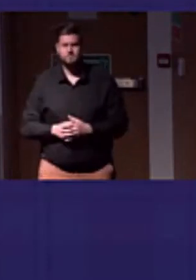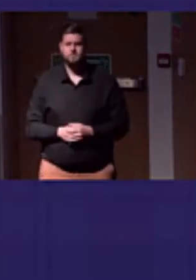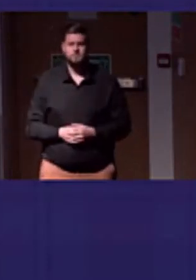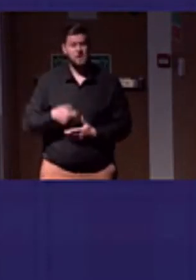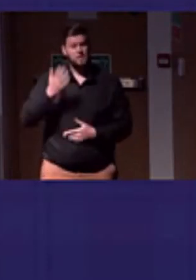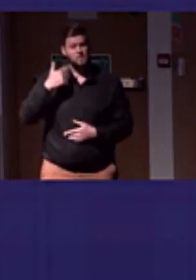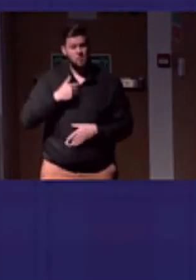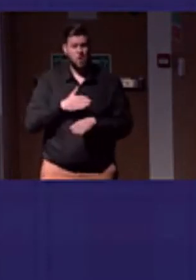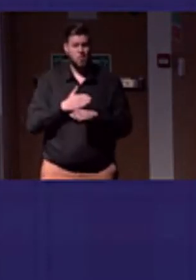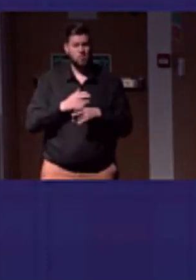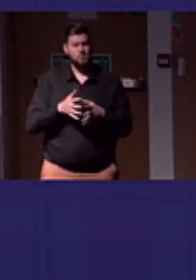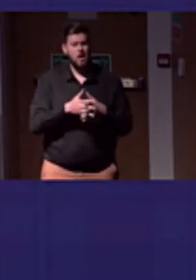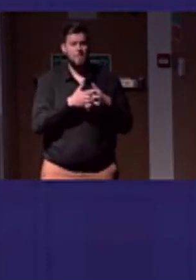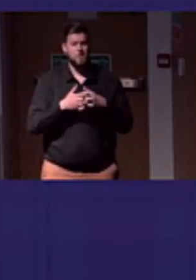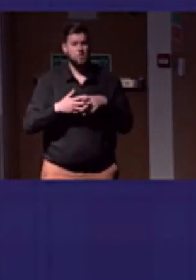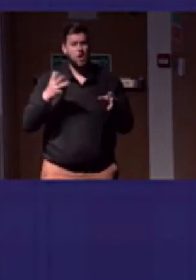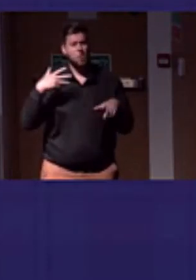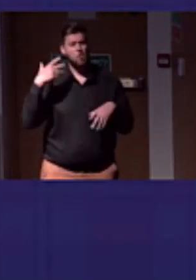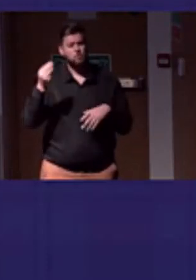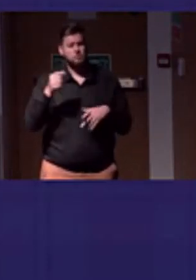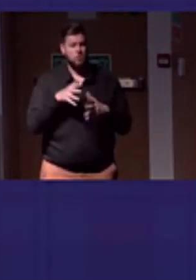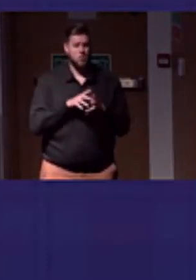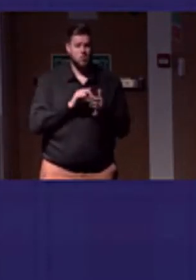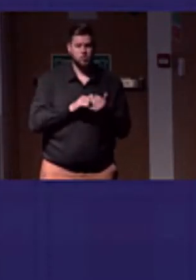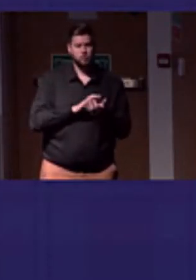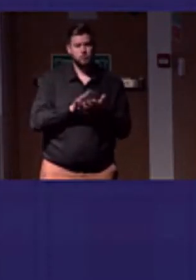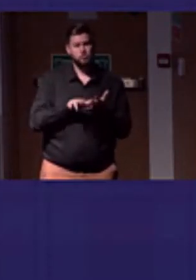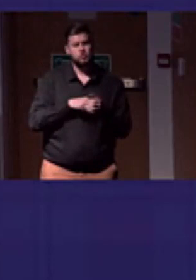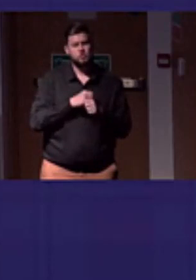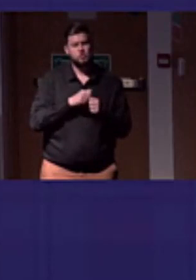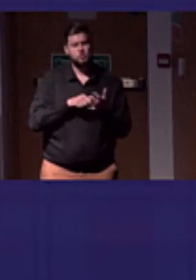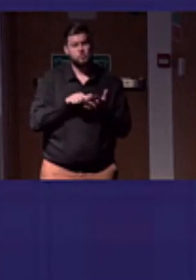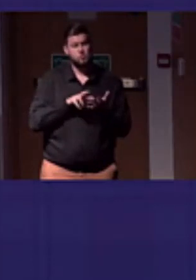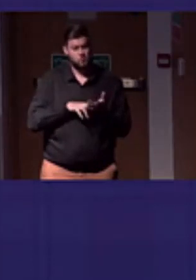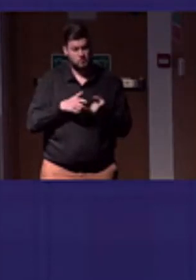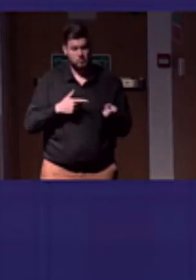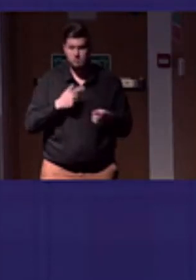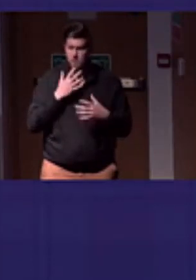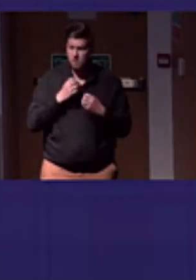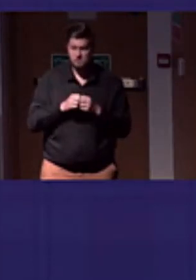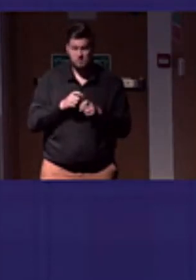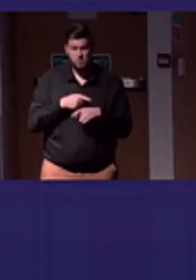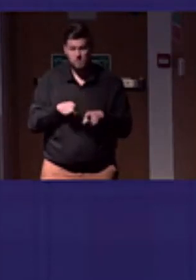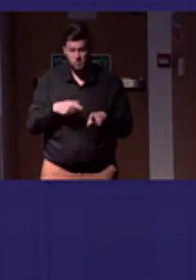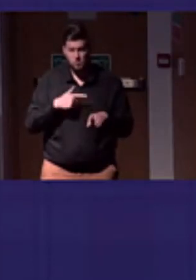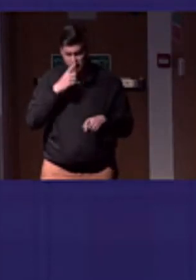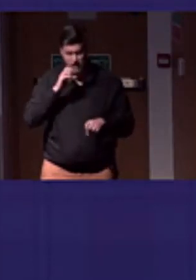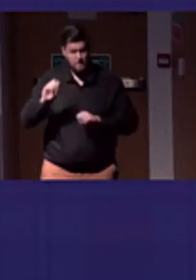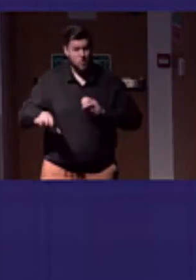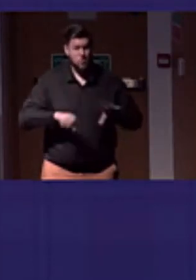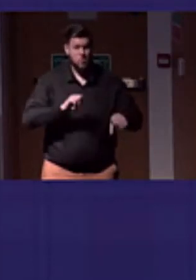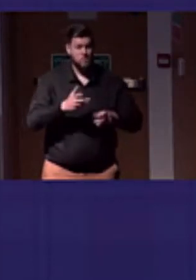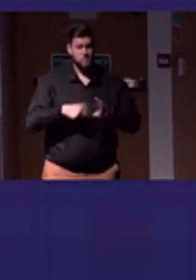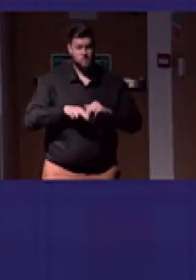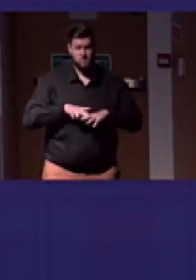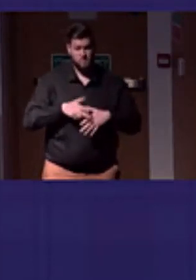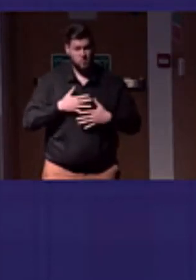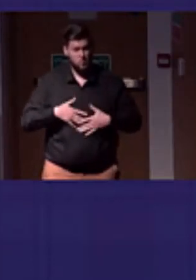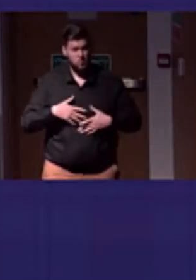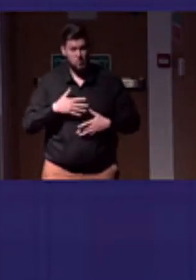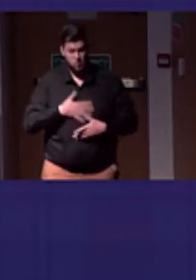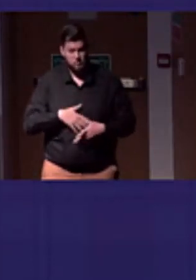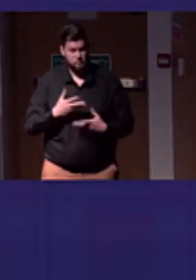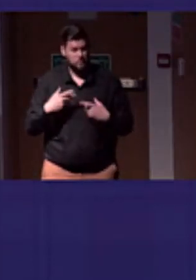boring. So I told everyone to move wherever they want. Pretty much everyone moved out of Redmond, Washington, turns